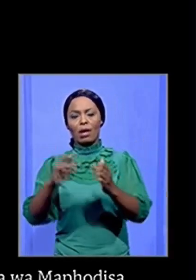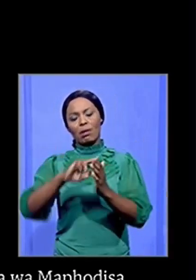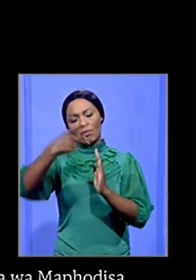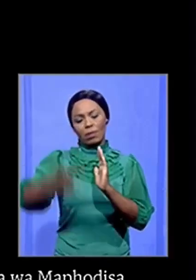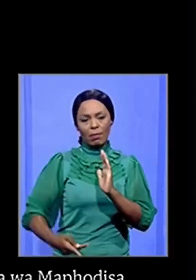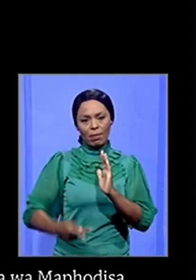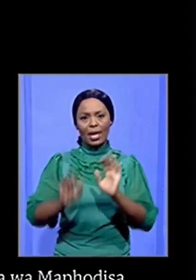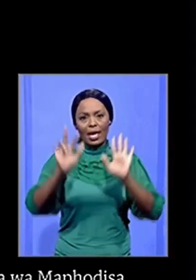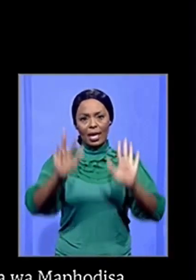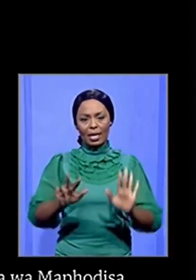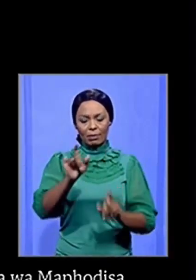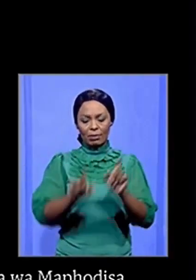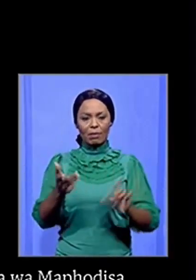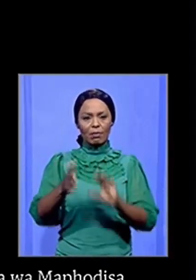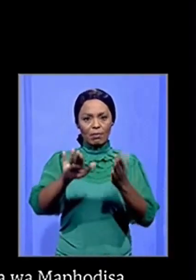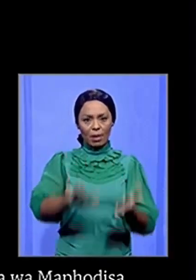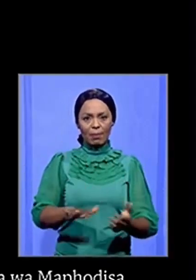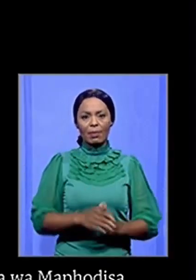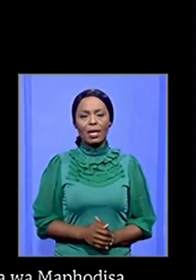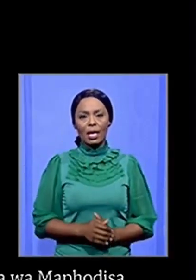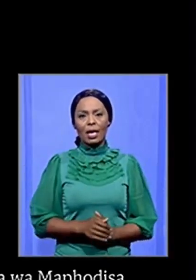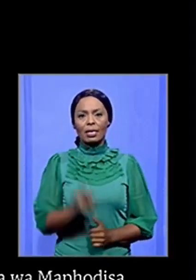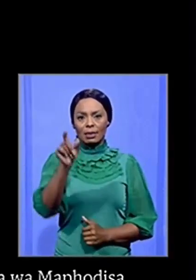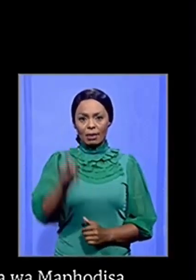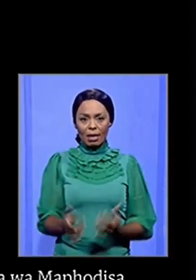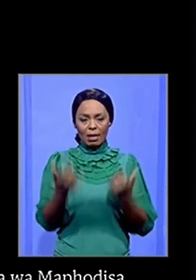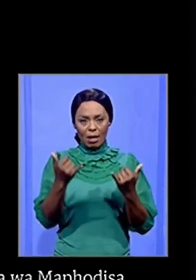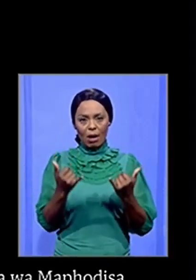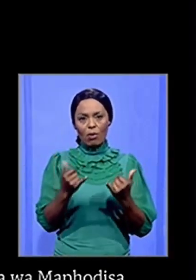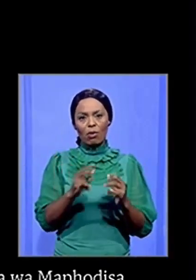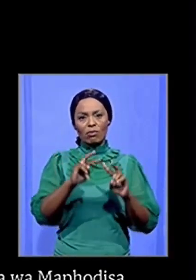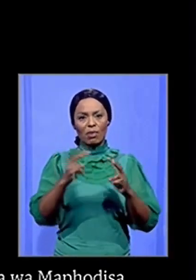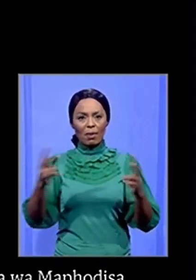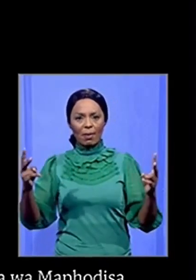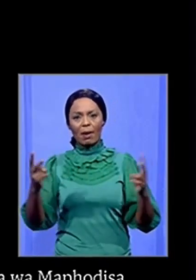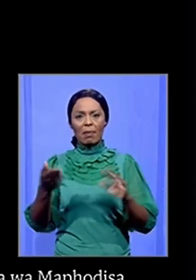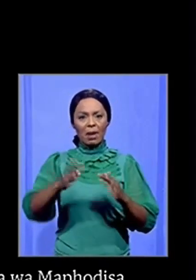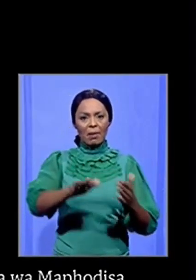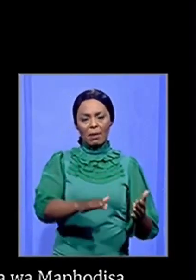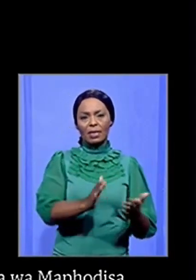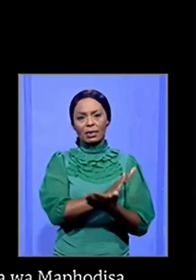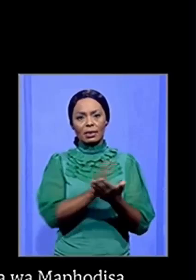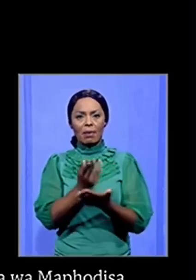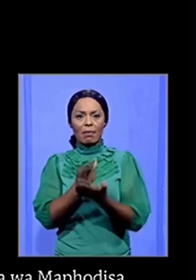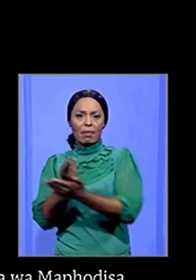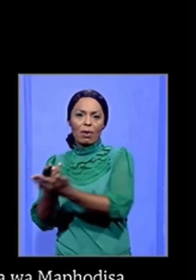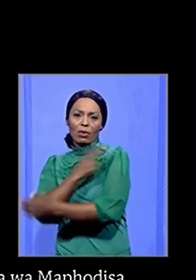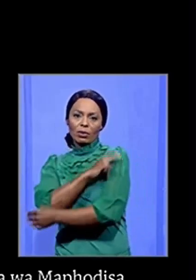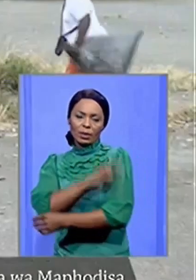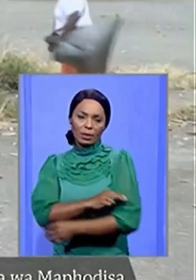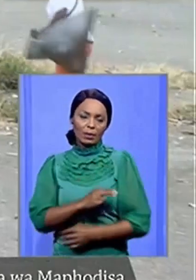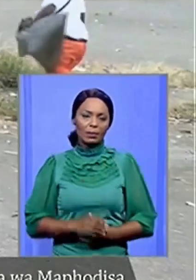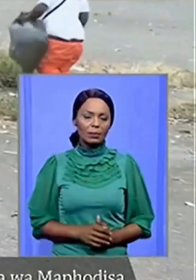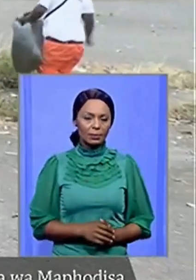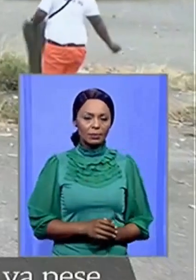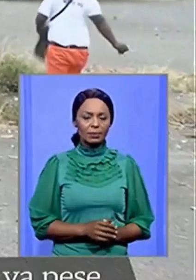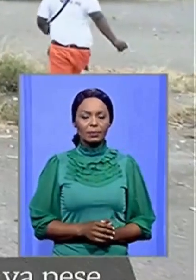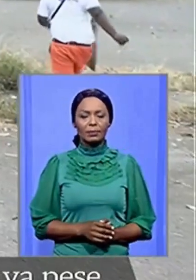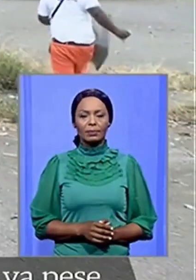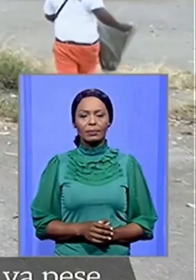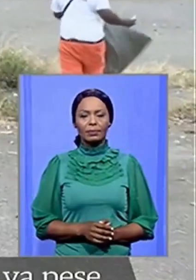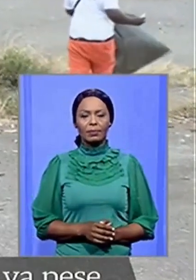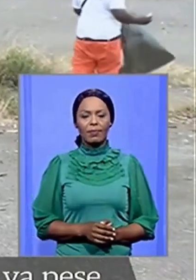and scores injured. Those that are injured have been taken to various hospitals in the area for medical care. The